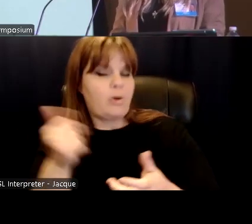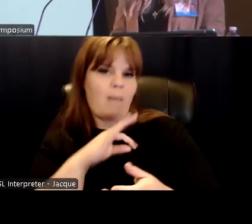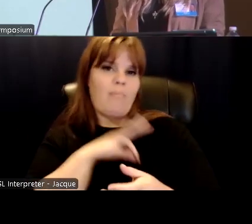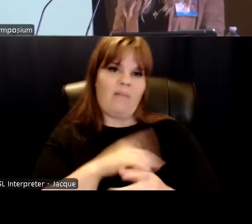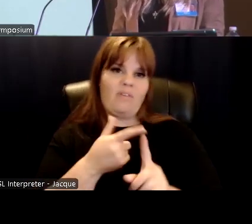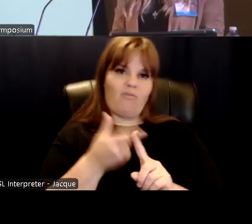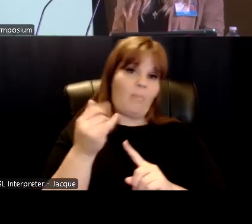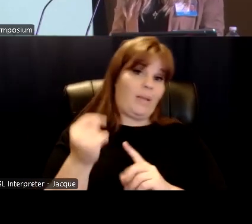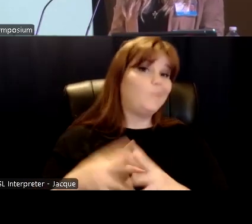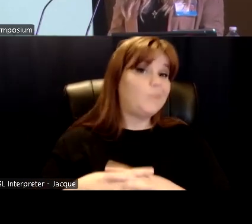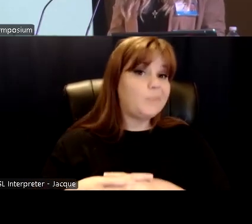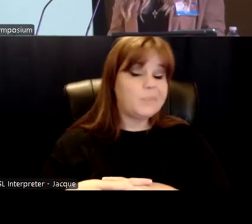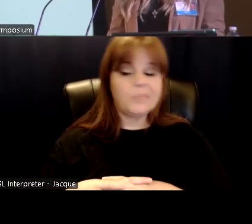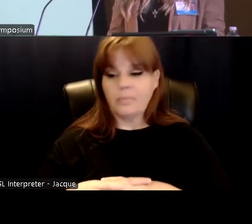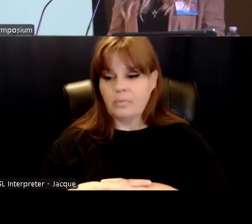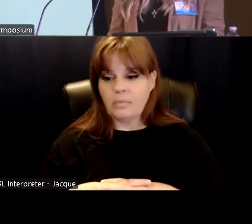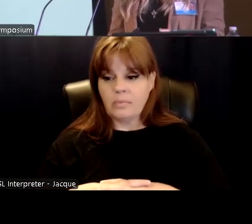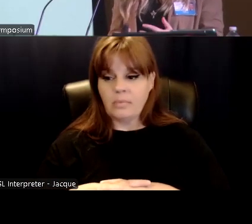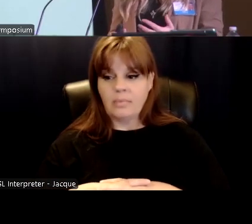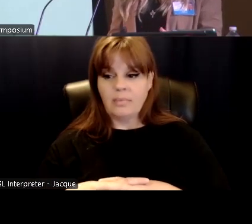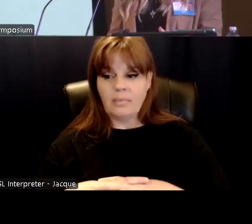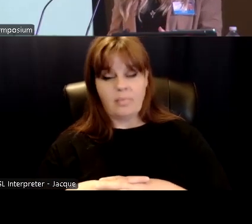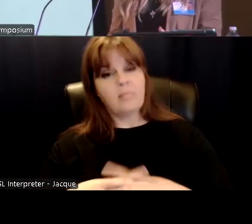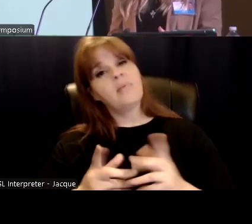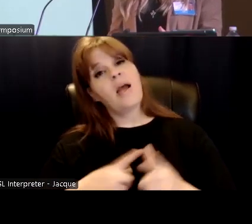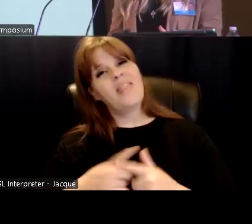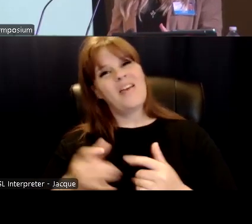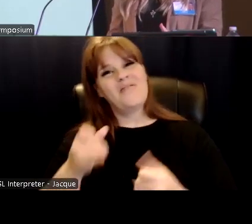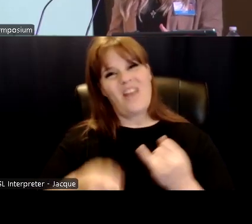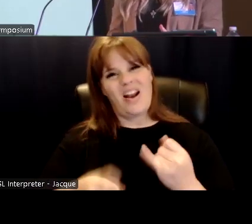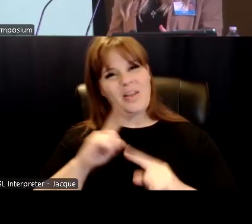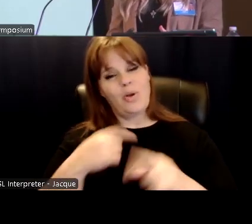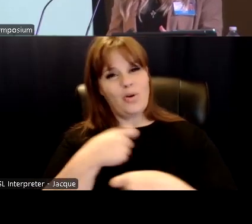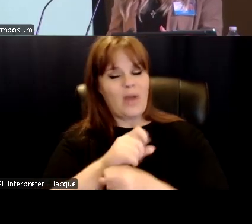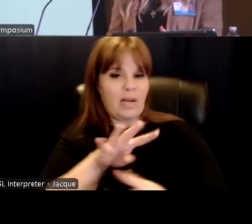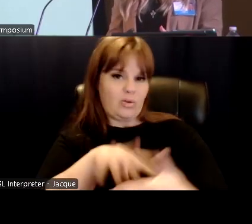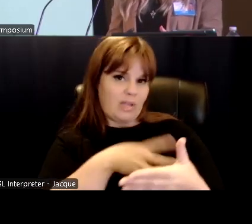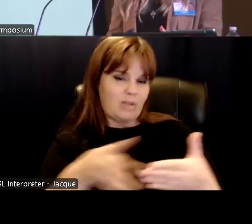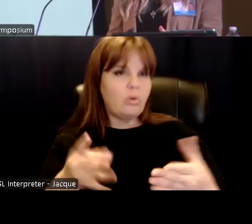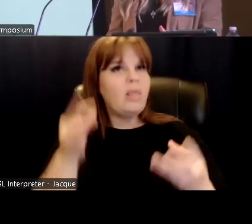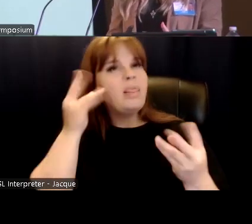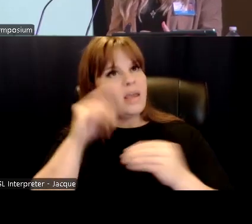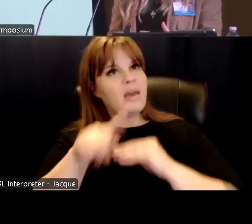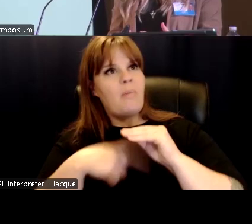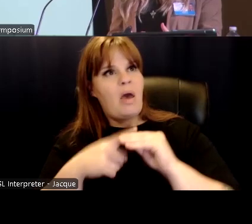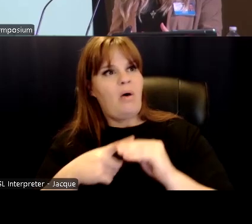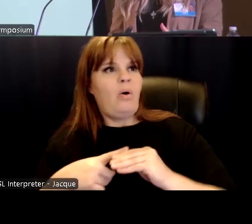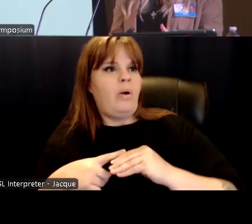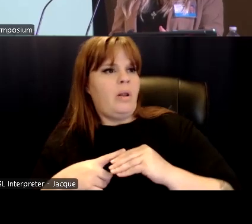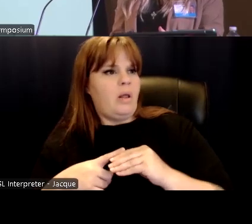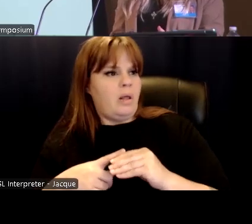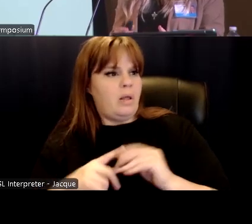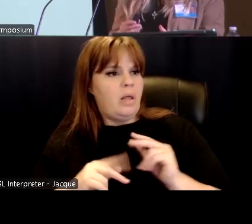them. And then finally, when you're creating your schedule, think about building